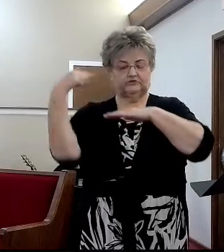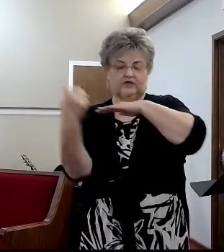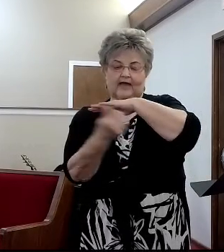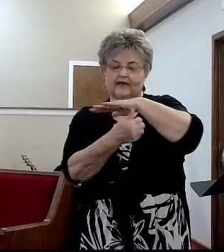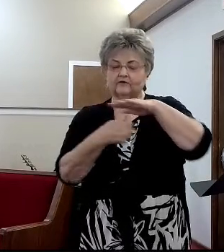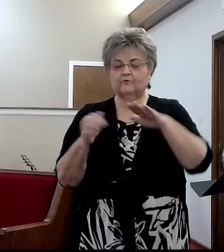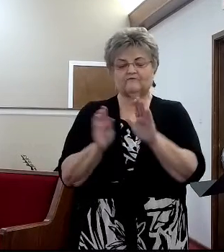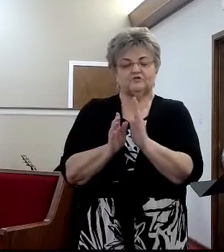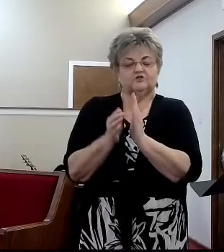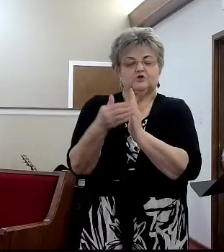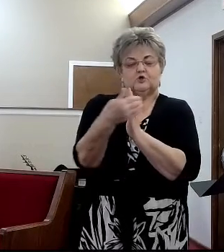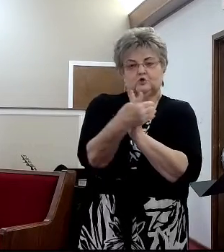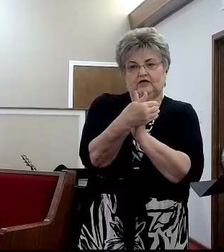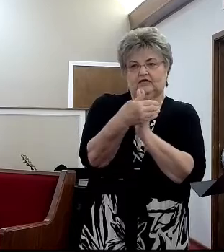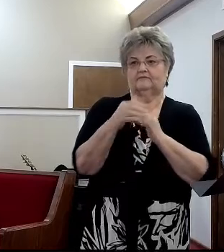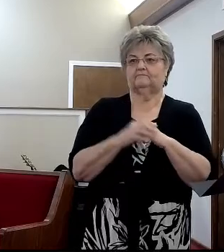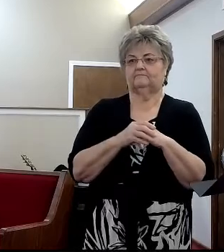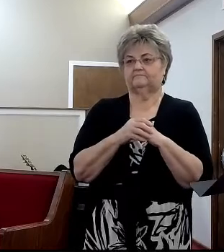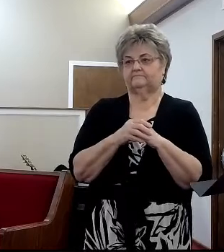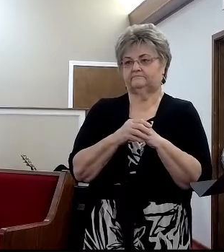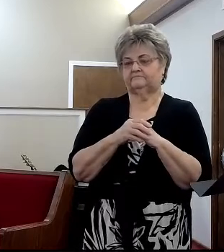turning.